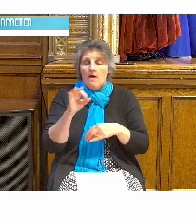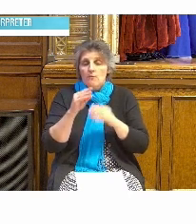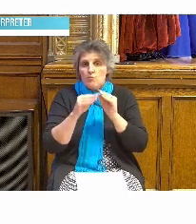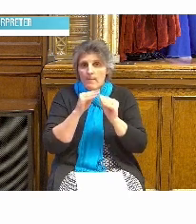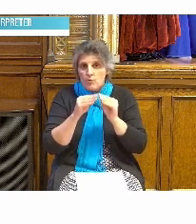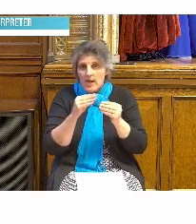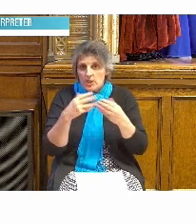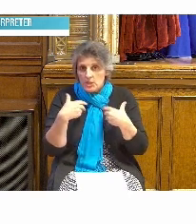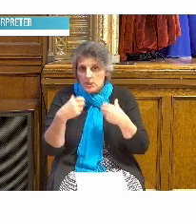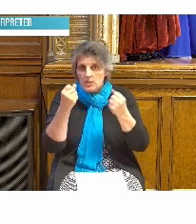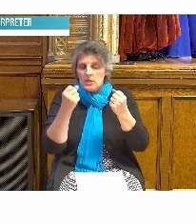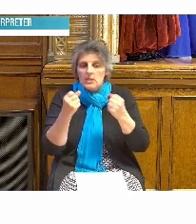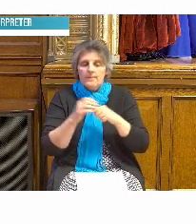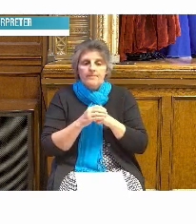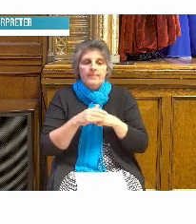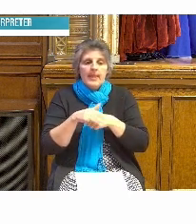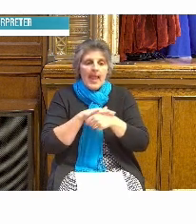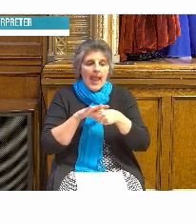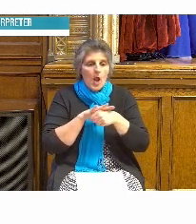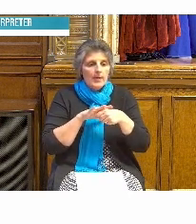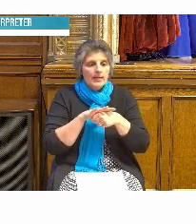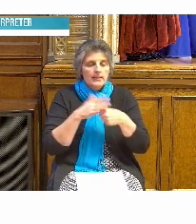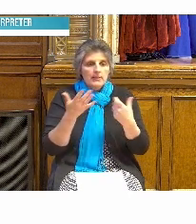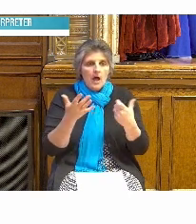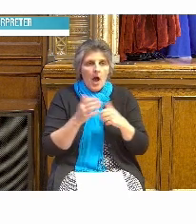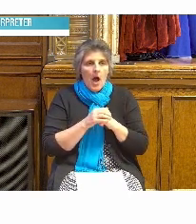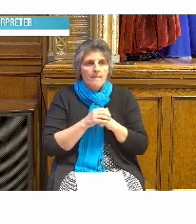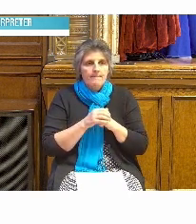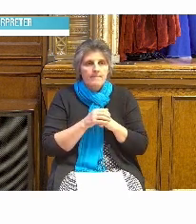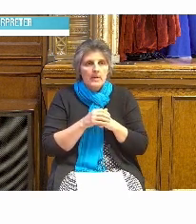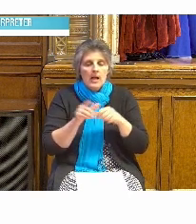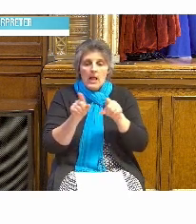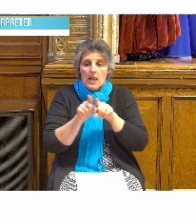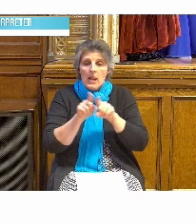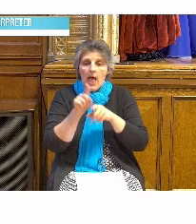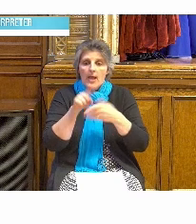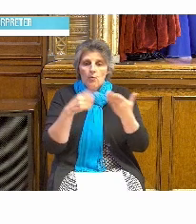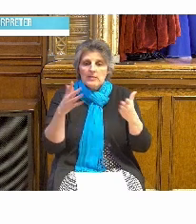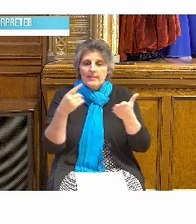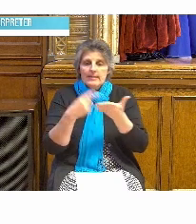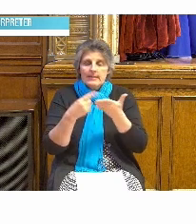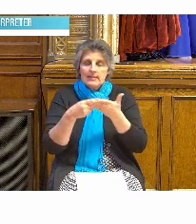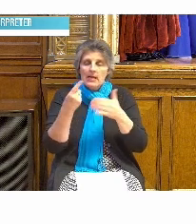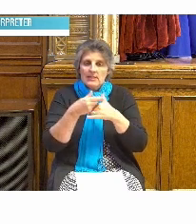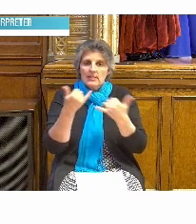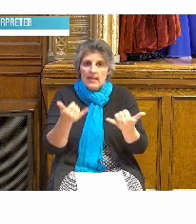reparations, areas like the one that is being discussed today,